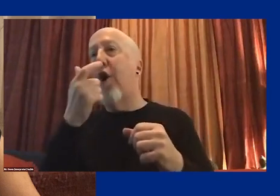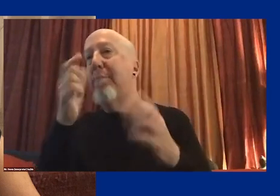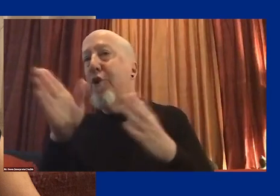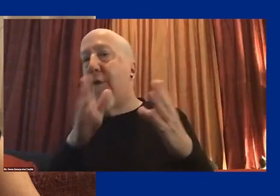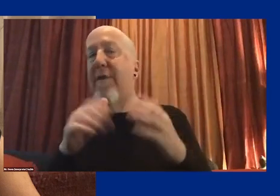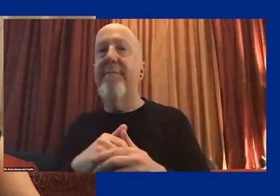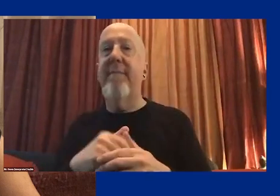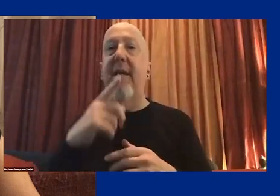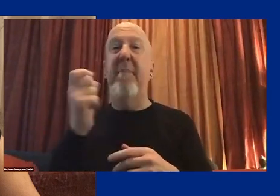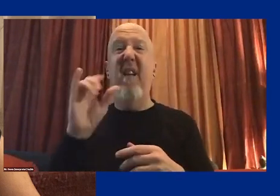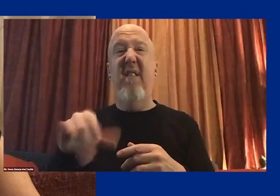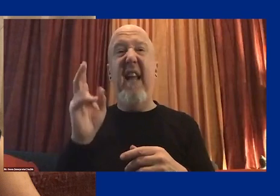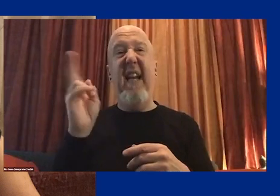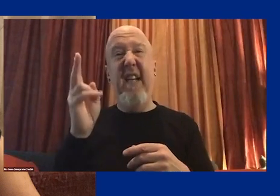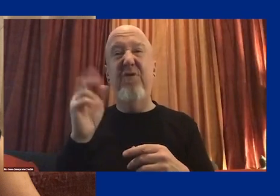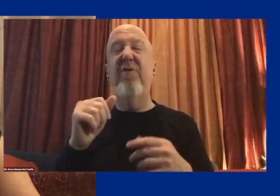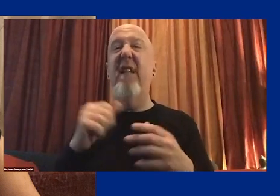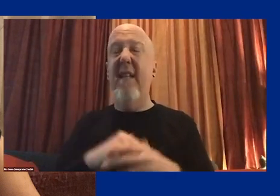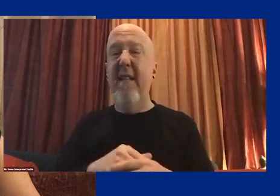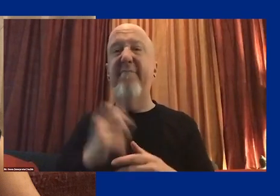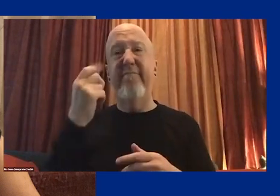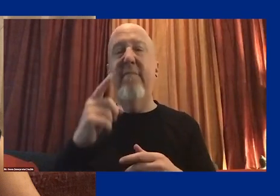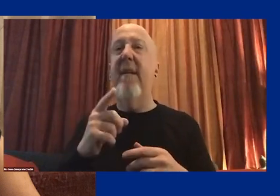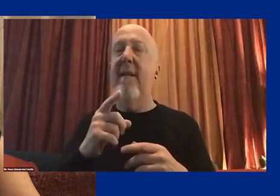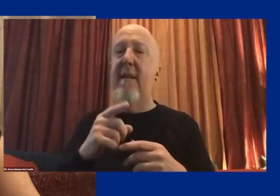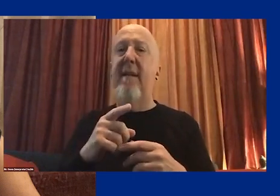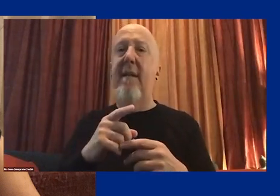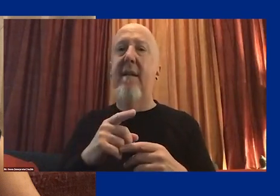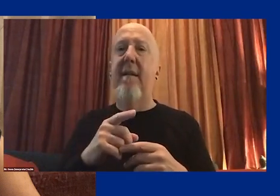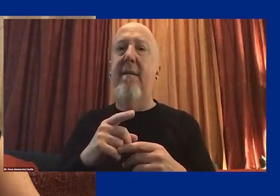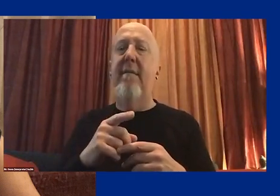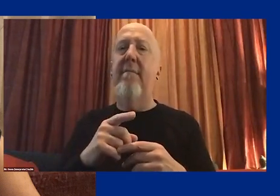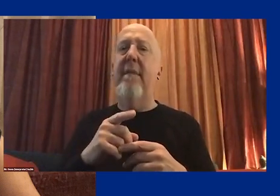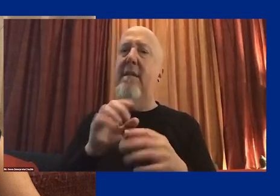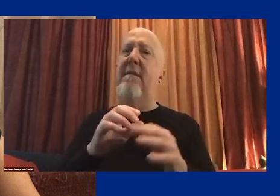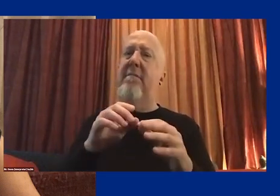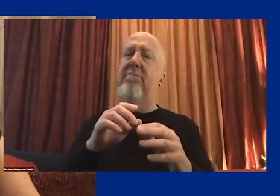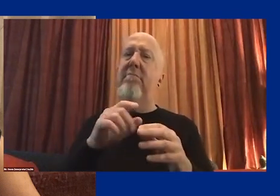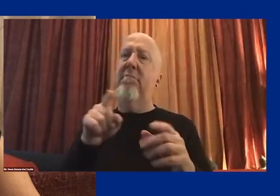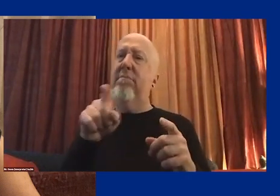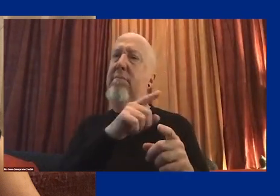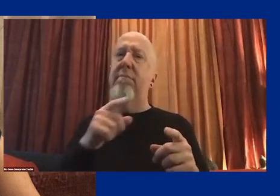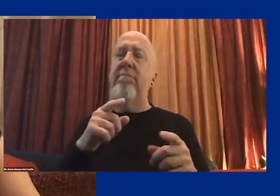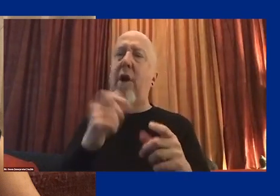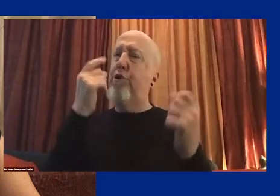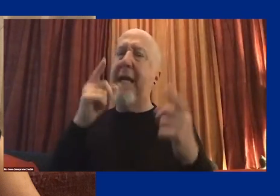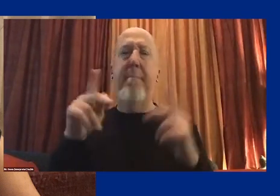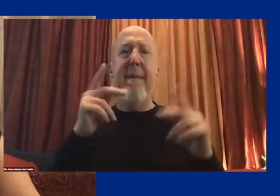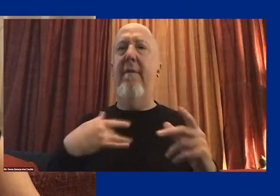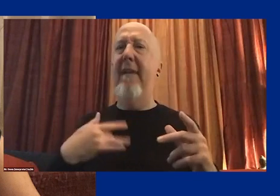Because of this history, it is right to be concerned and prepared, but we also don't want to